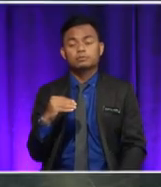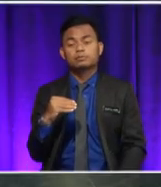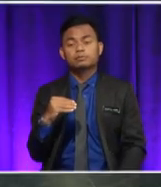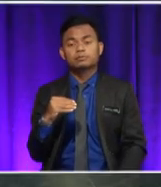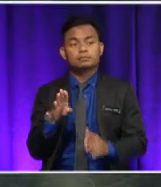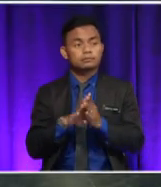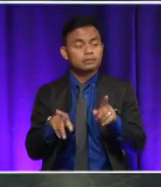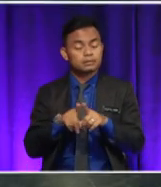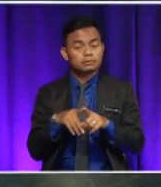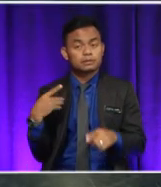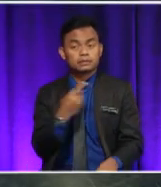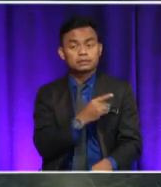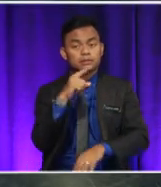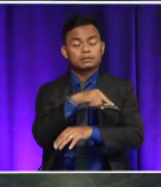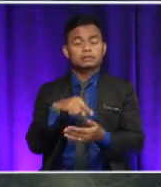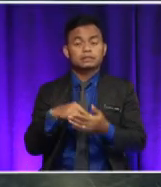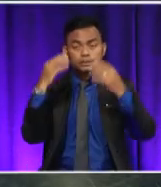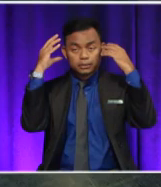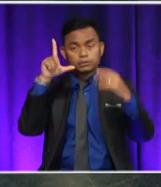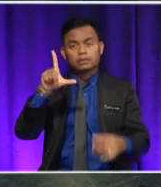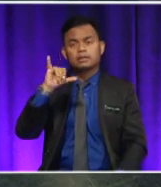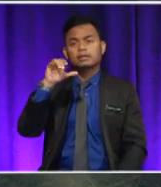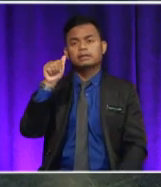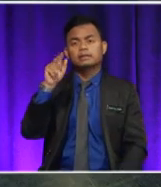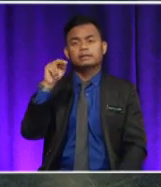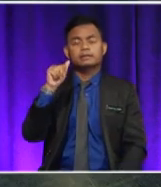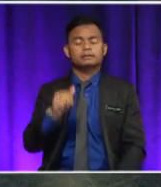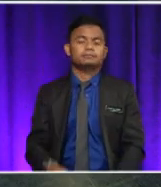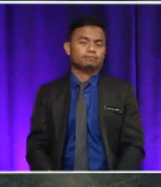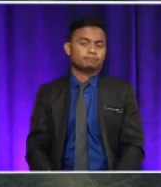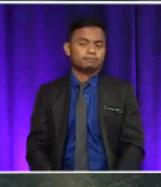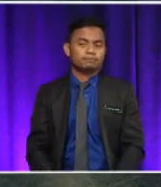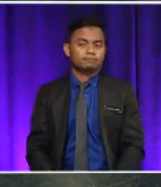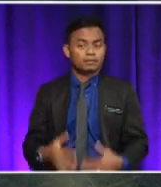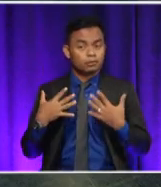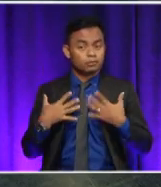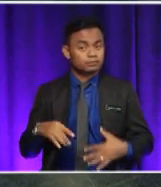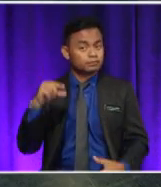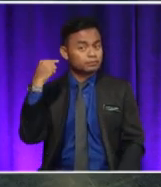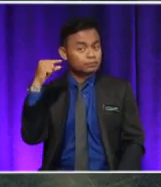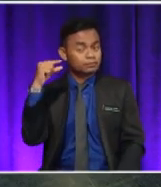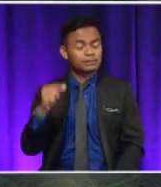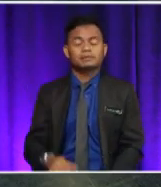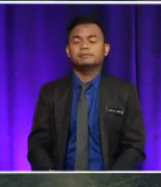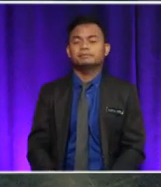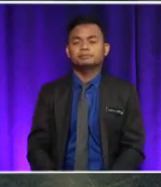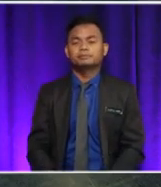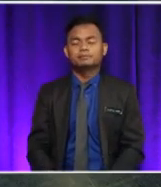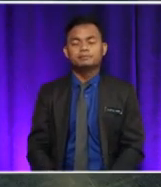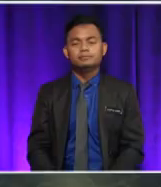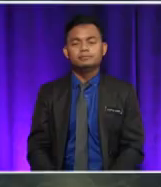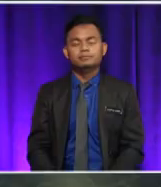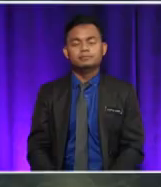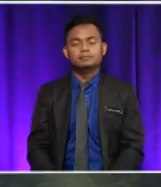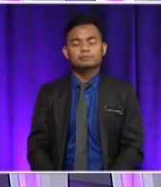Hi, Hanif. I'm good. You're looking good in green as well. I'm getting a bit of hint about a jungle feel here. Yeah. And Teacher Liana, it's